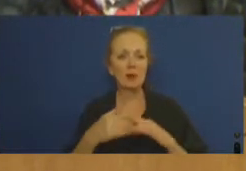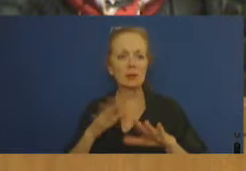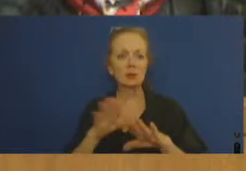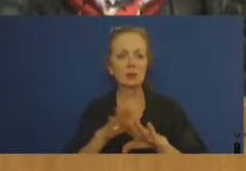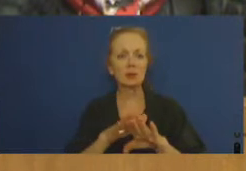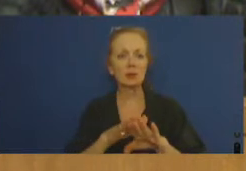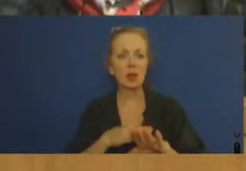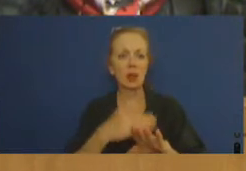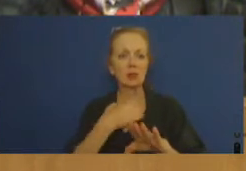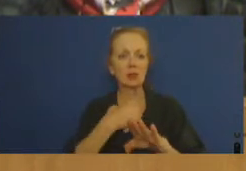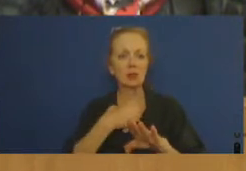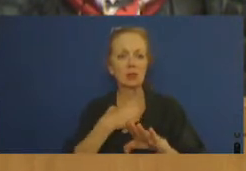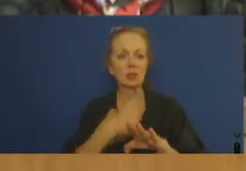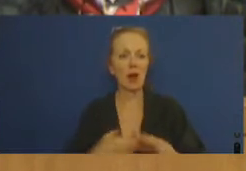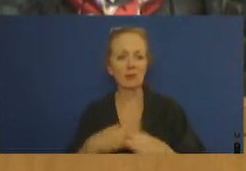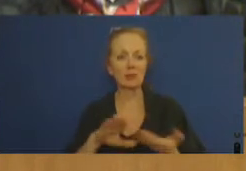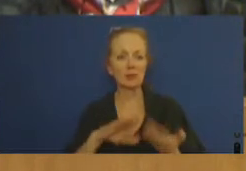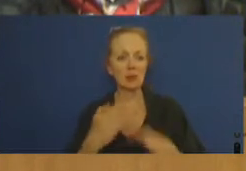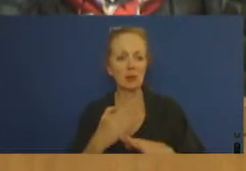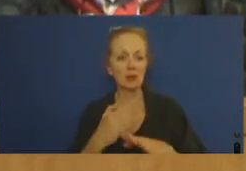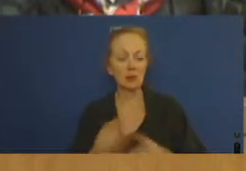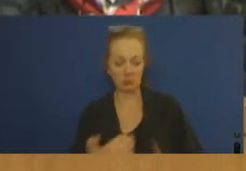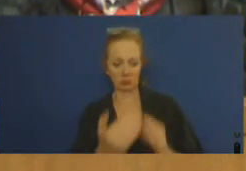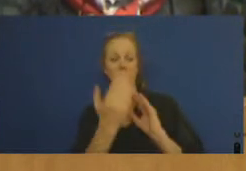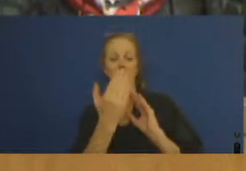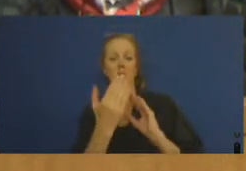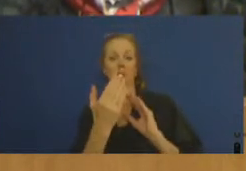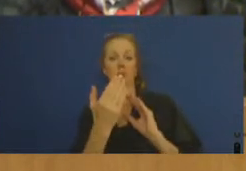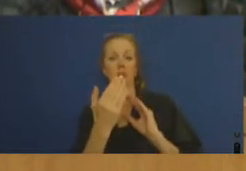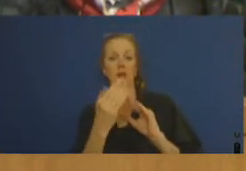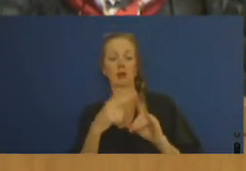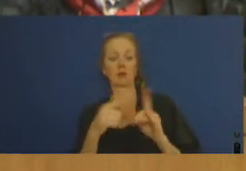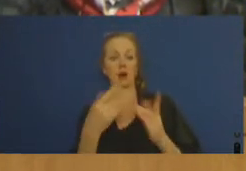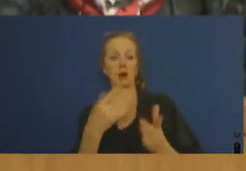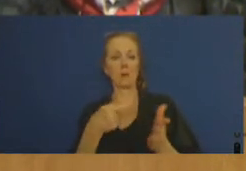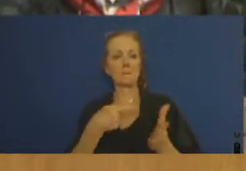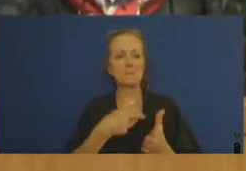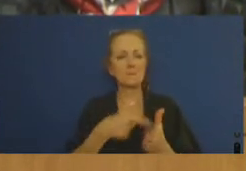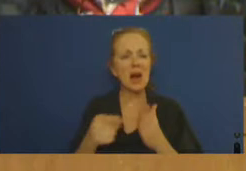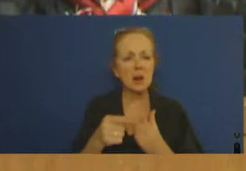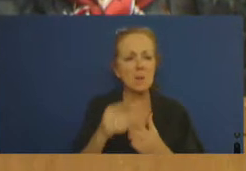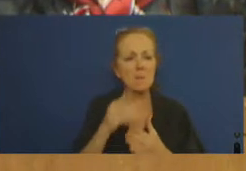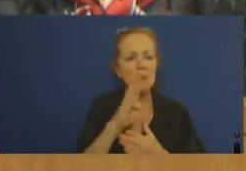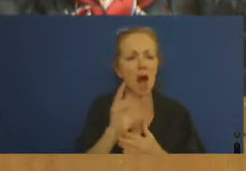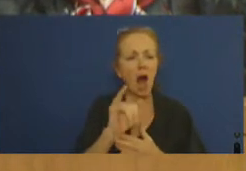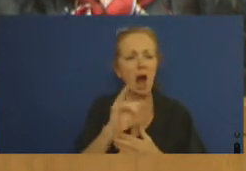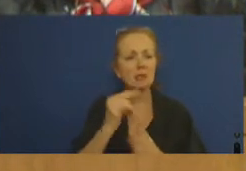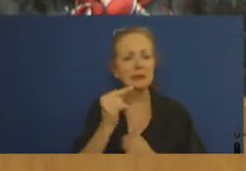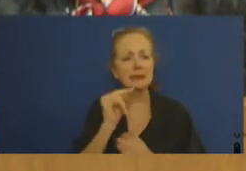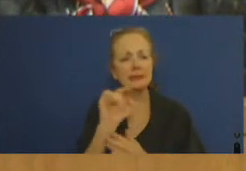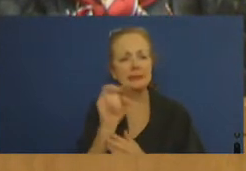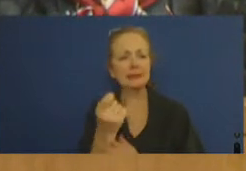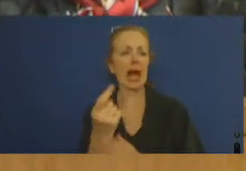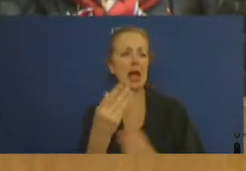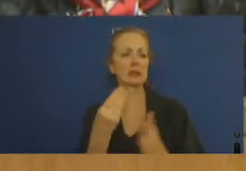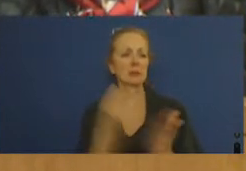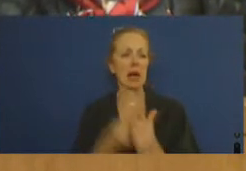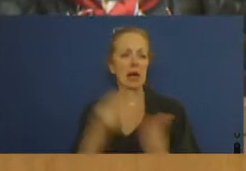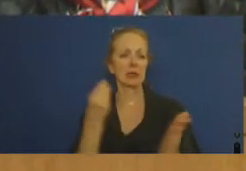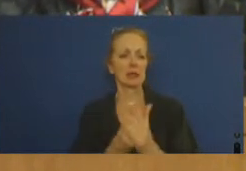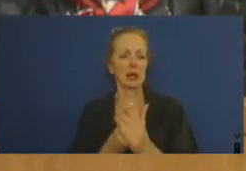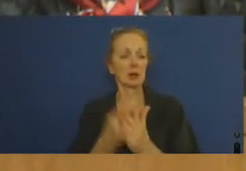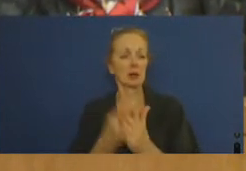death, not only in front of our eyes, but funded by our tax dollars? I think we all know the answer to that